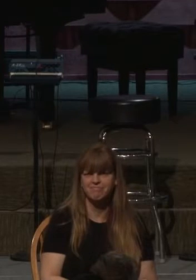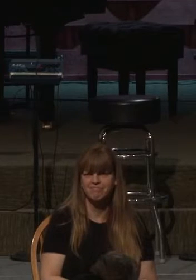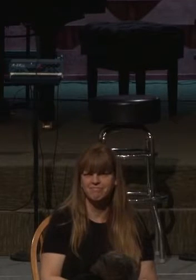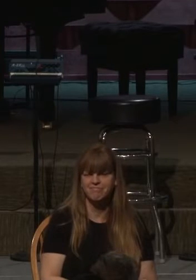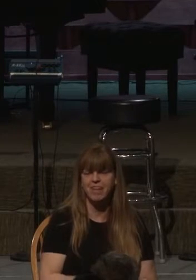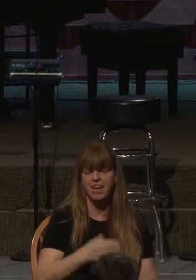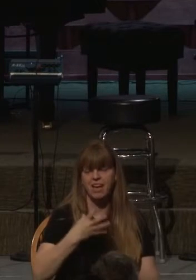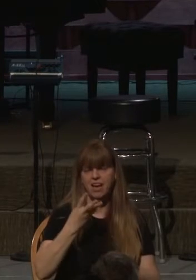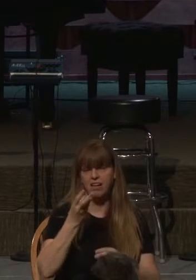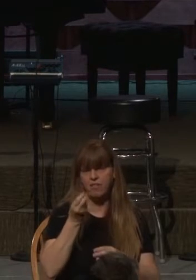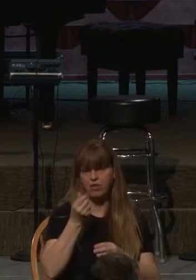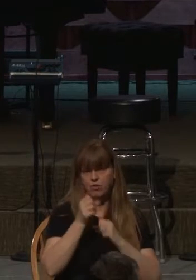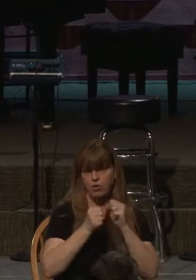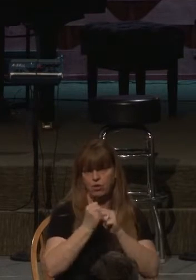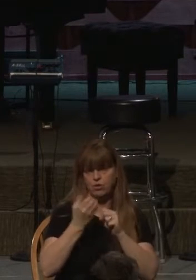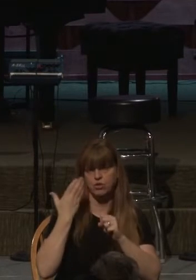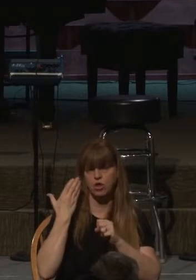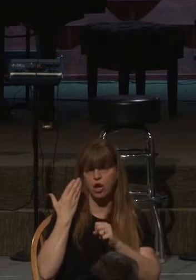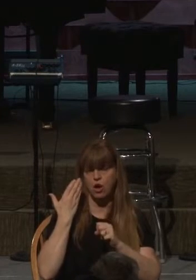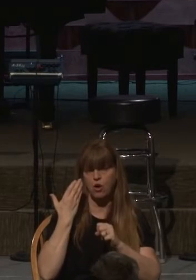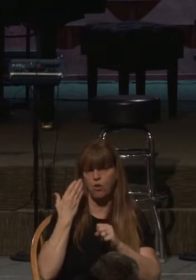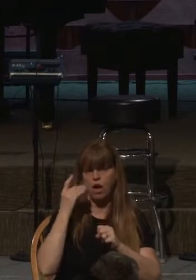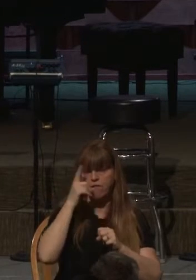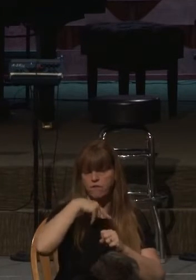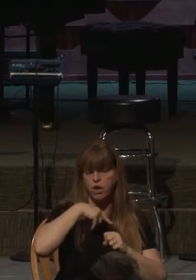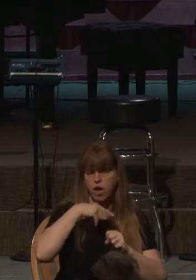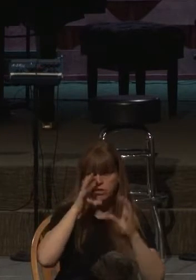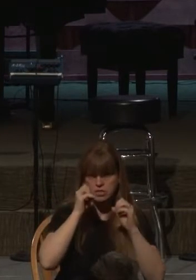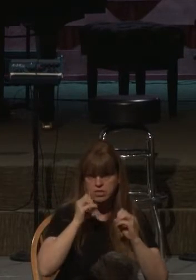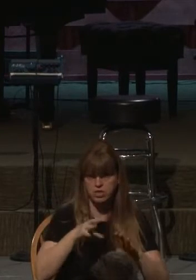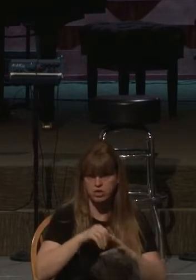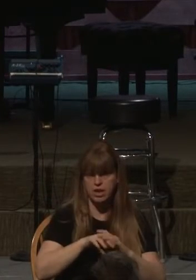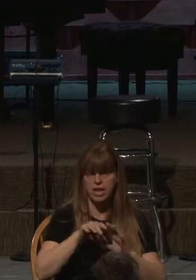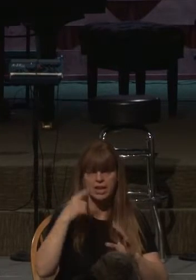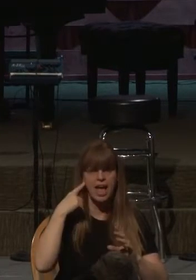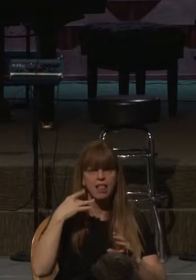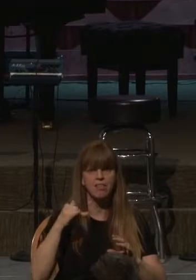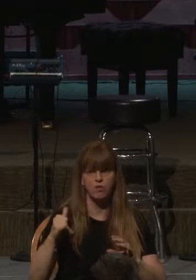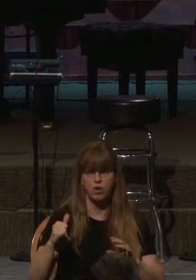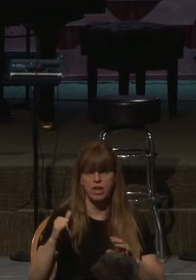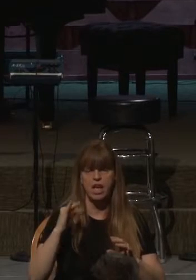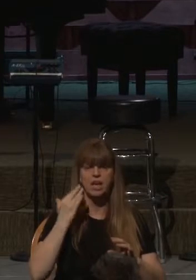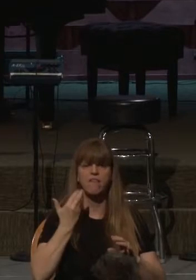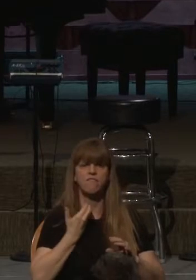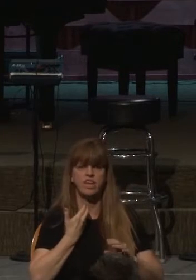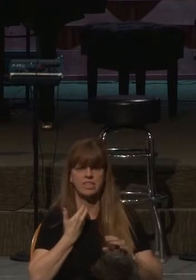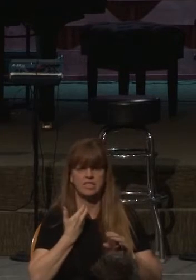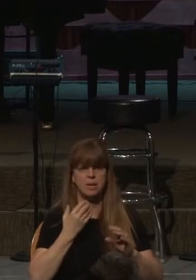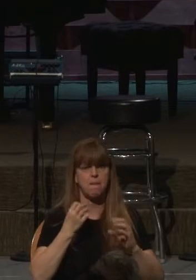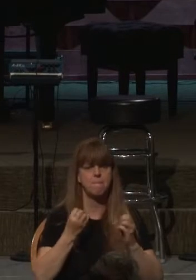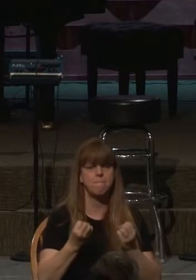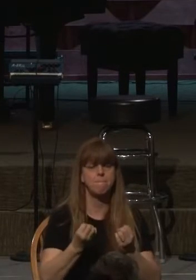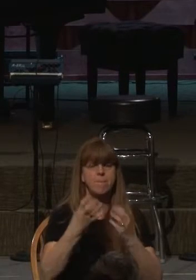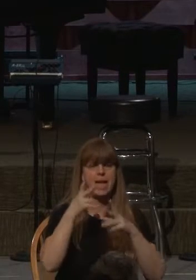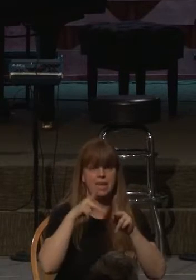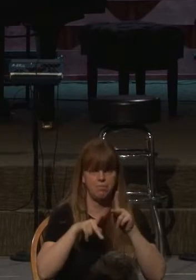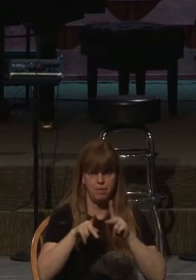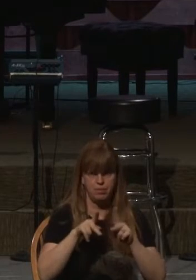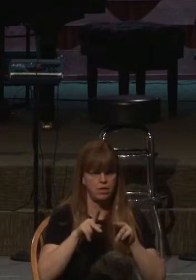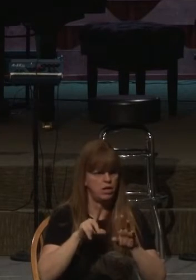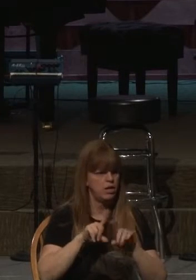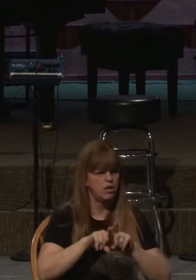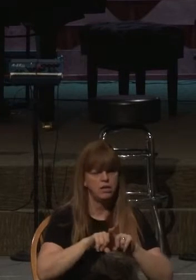A few years ago, a false teacher in California convinced many, despite the fact that the Word of